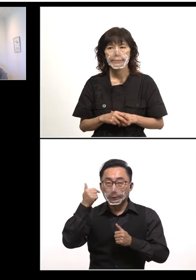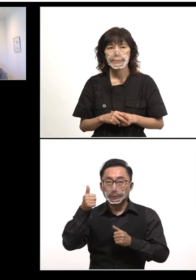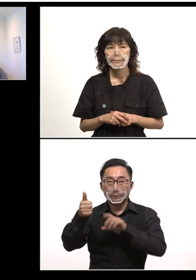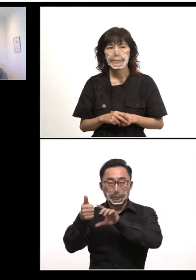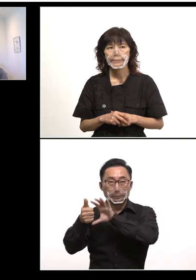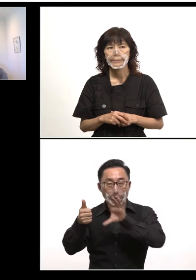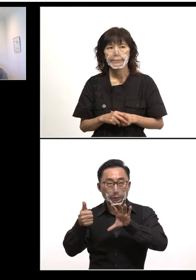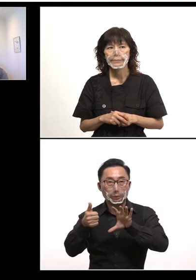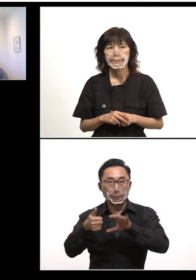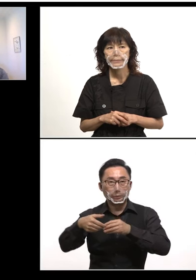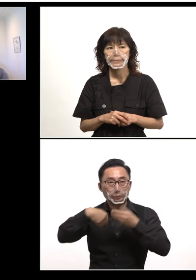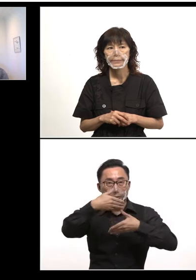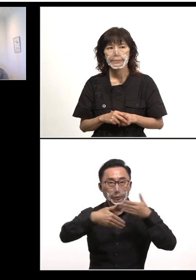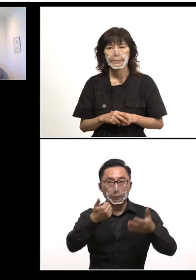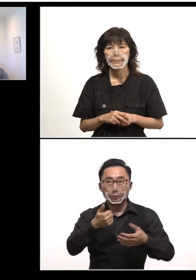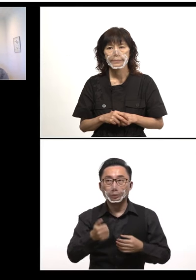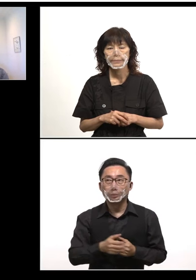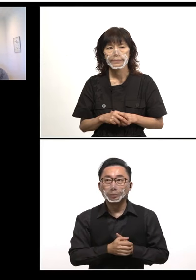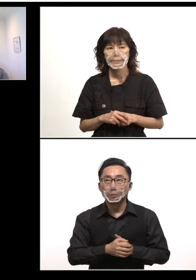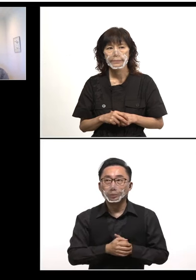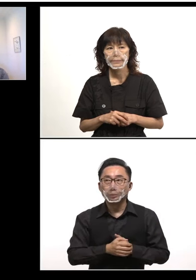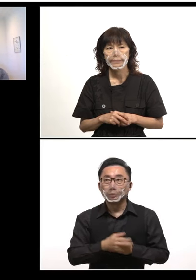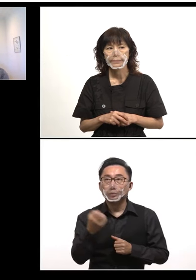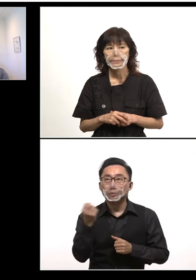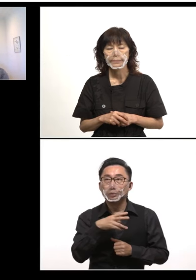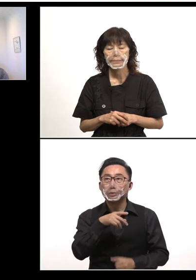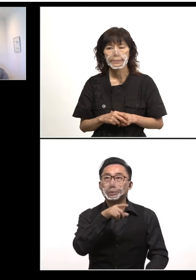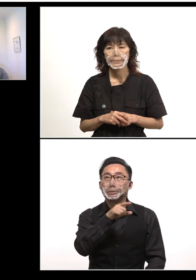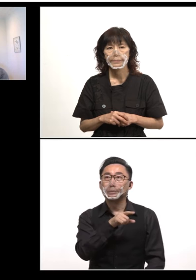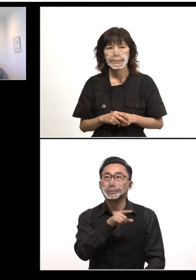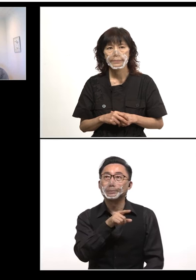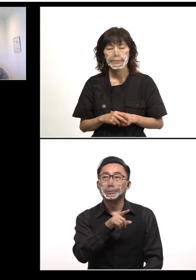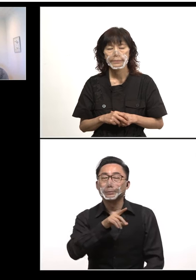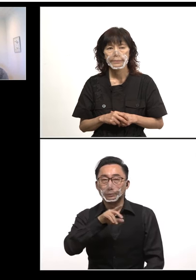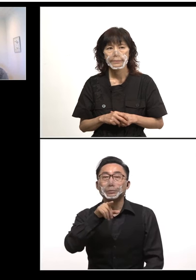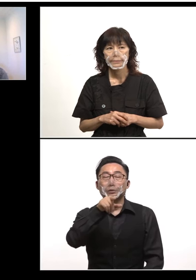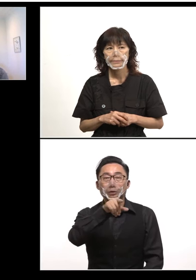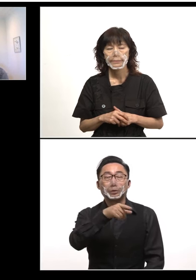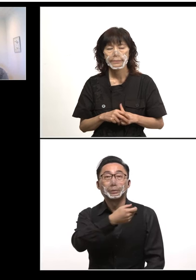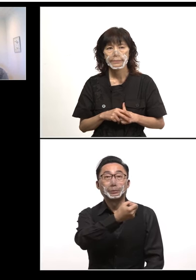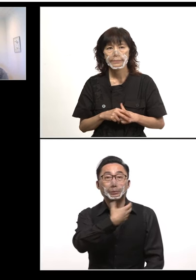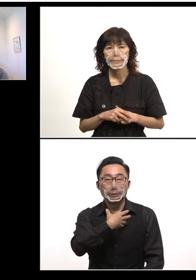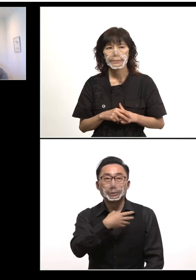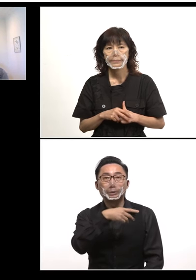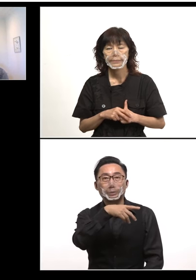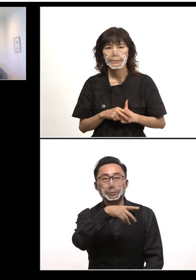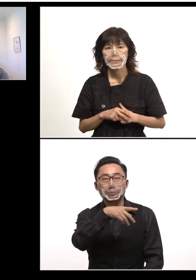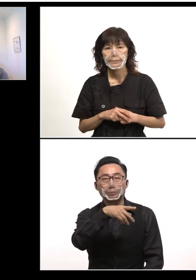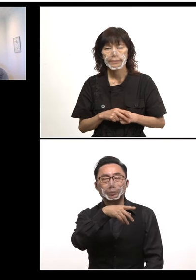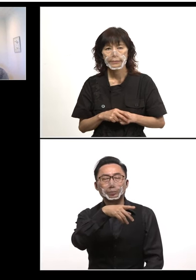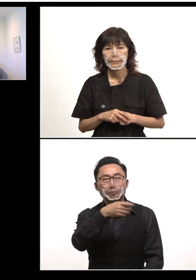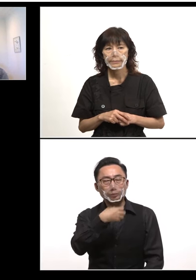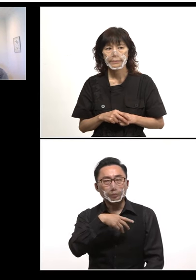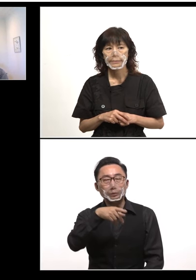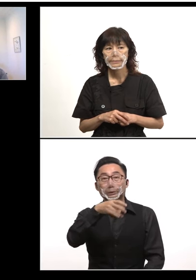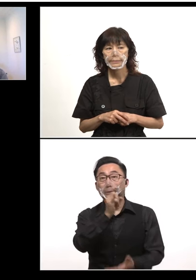And I think art can have a huge part to play in that, as you say. You know, we did a project recently